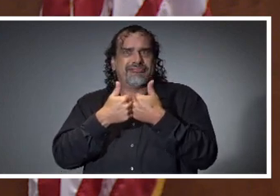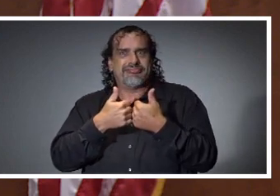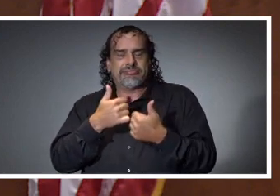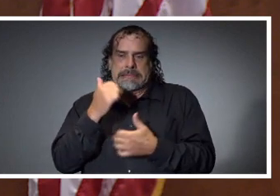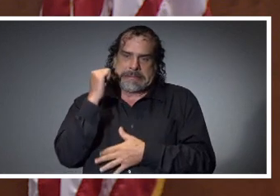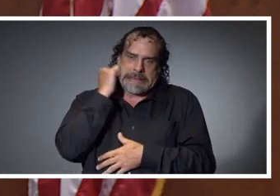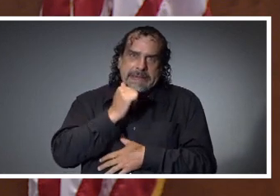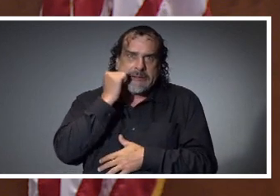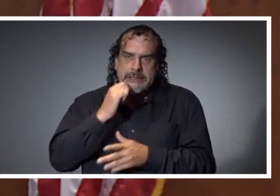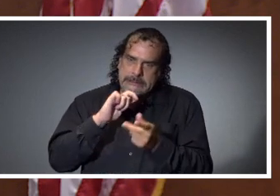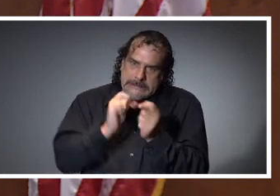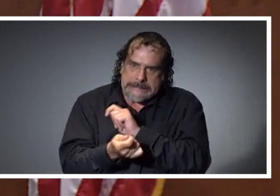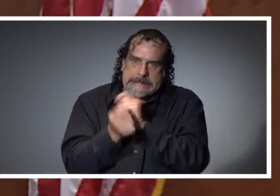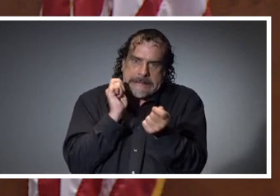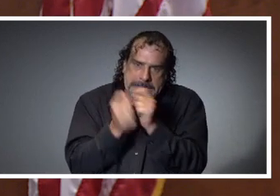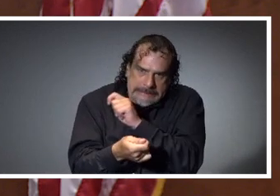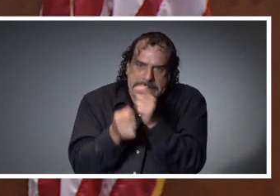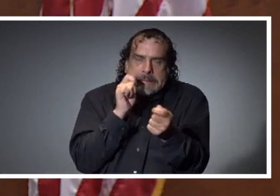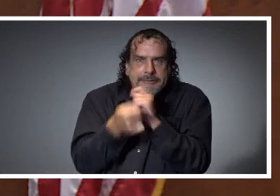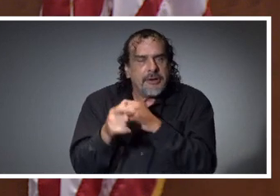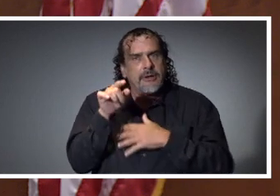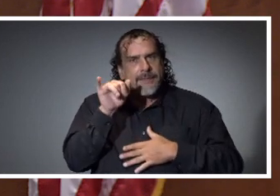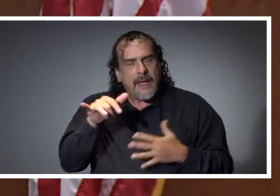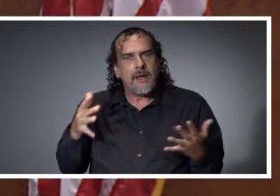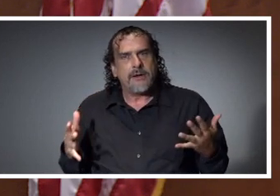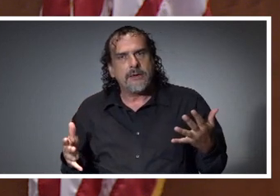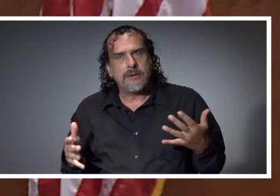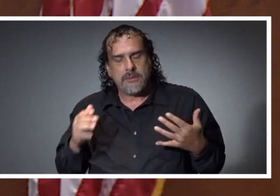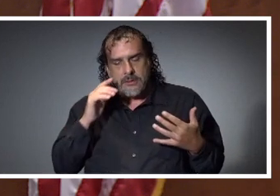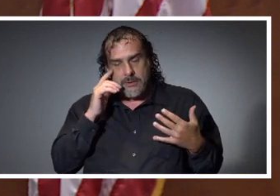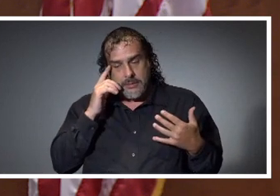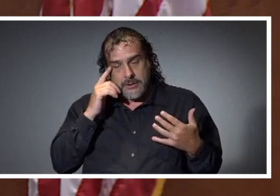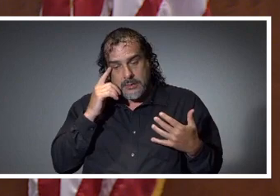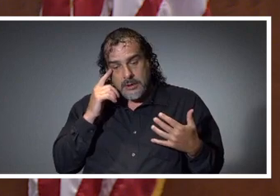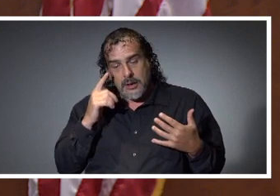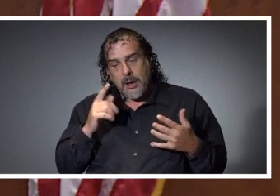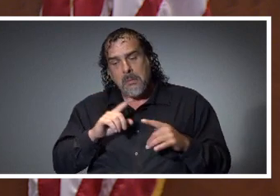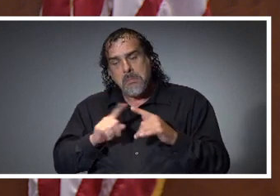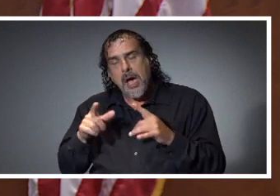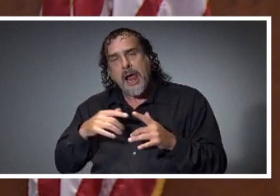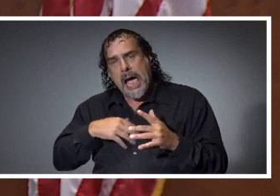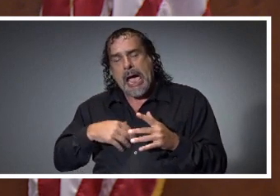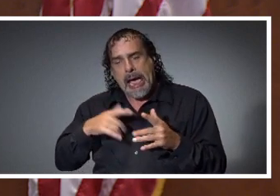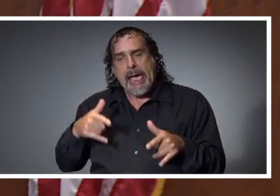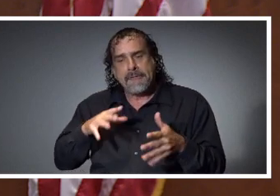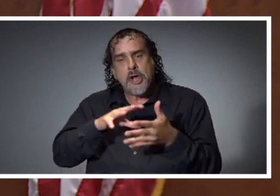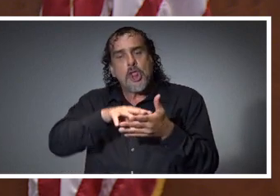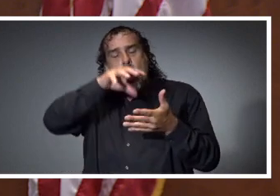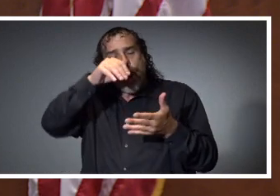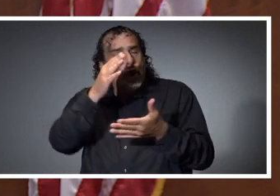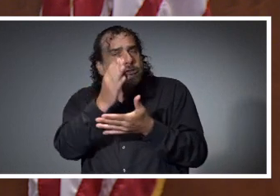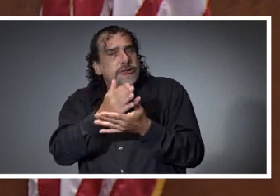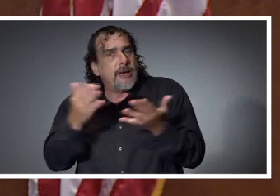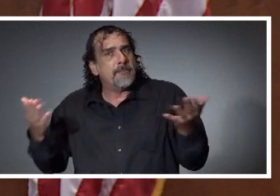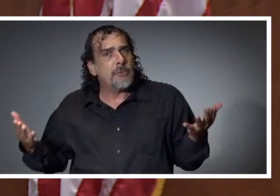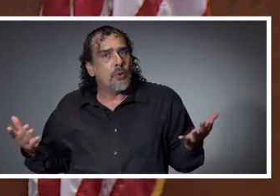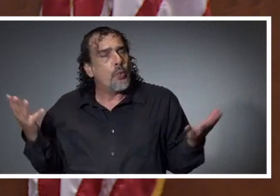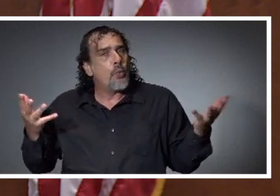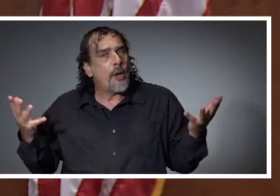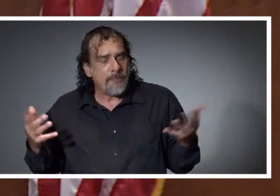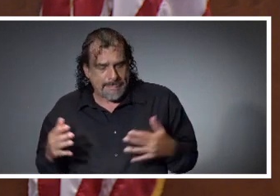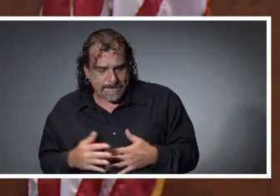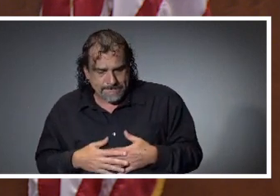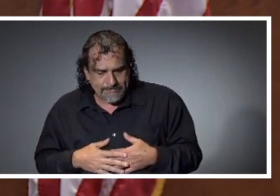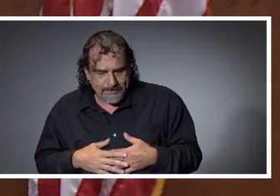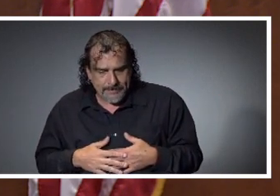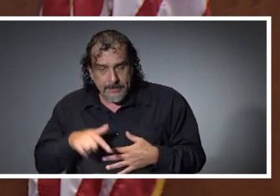day. Other things that I've that become more and more clear to me is that in